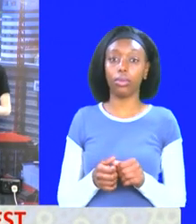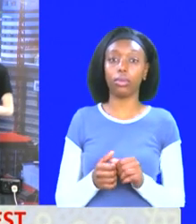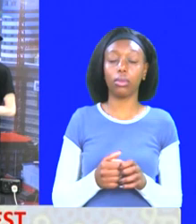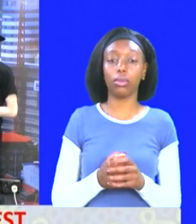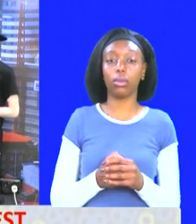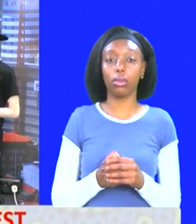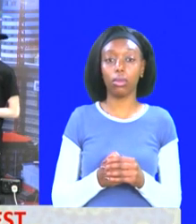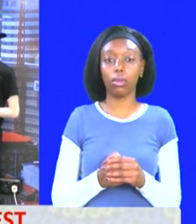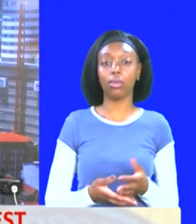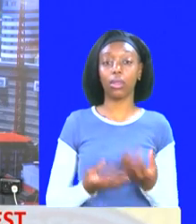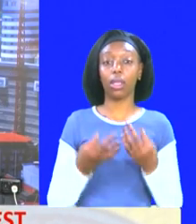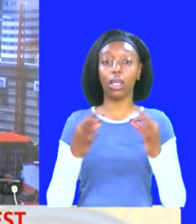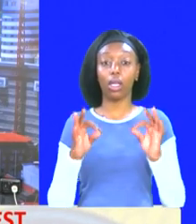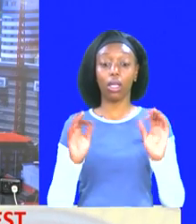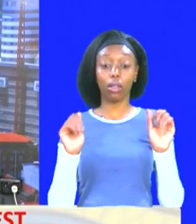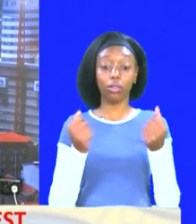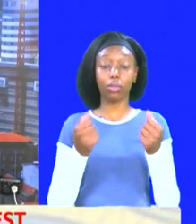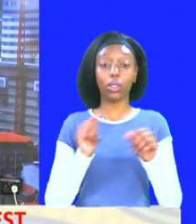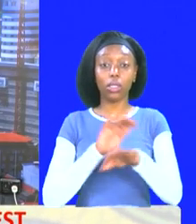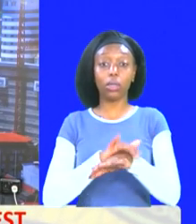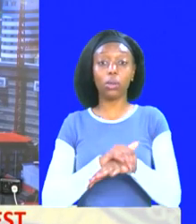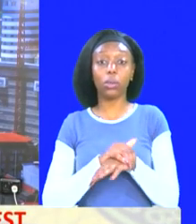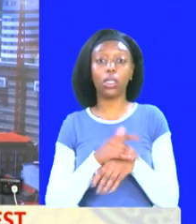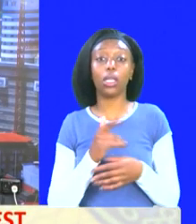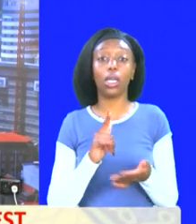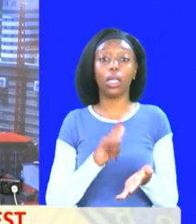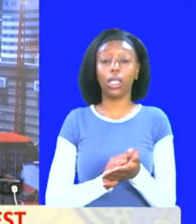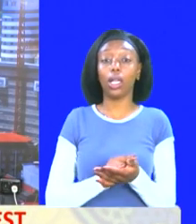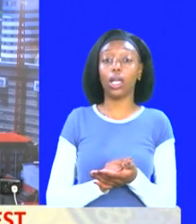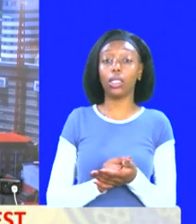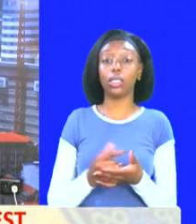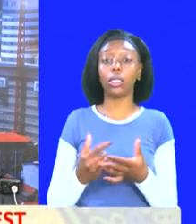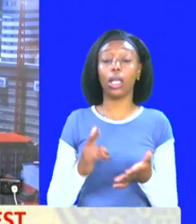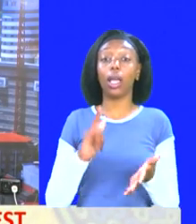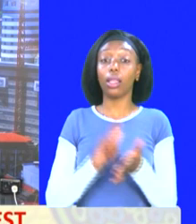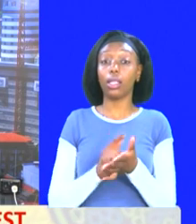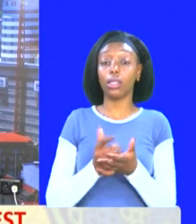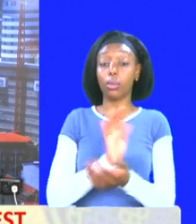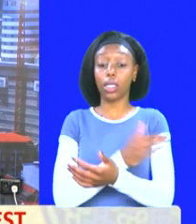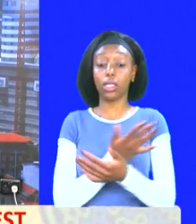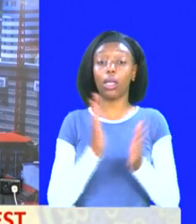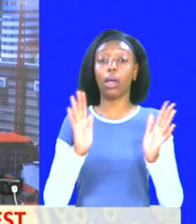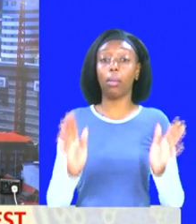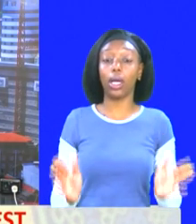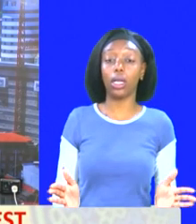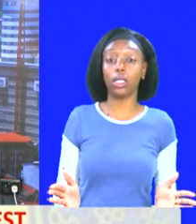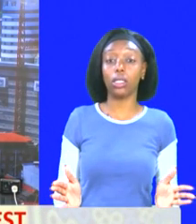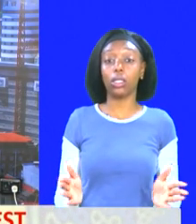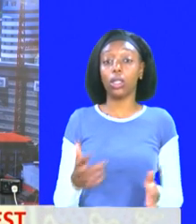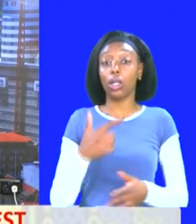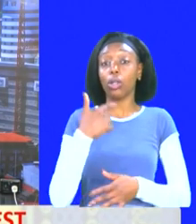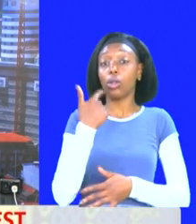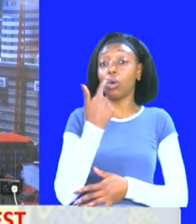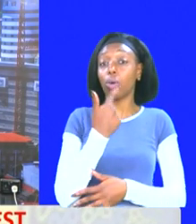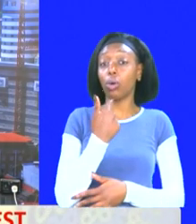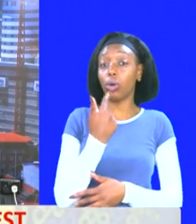ni reggae ya kinyozi. Ndio hiyo, that has been our artist of the week, and this week we've been featuring